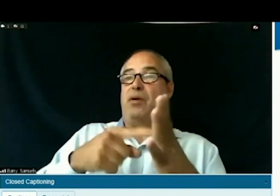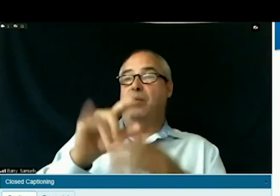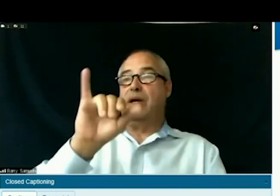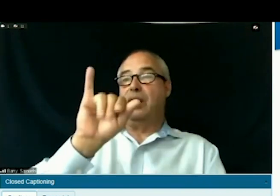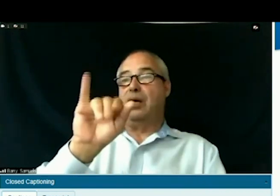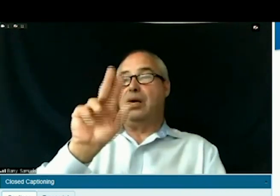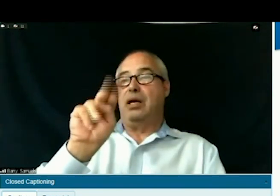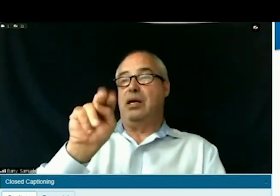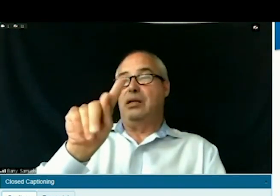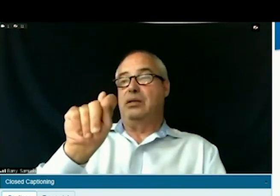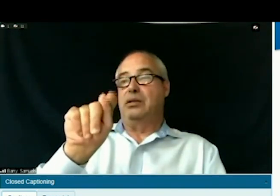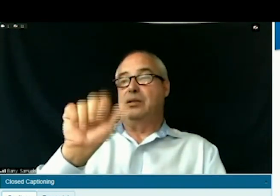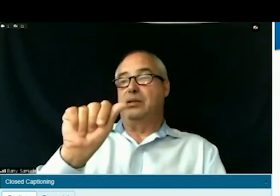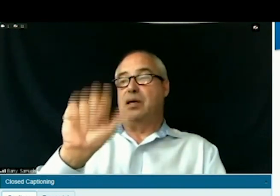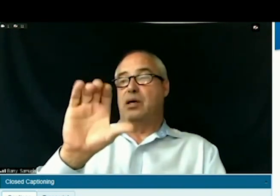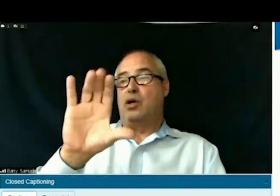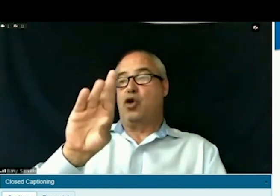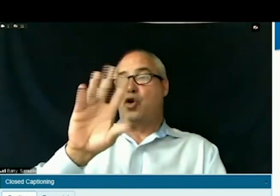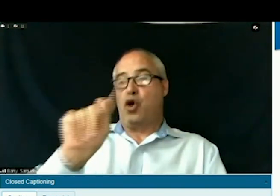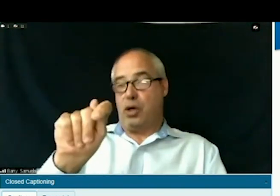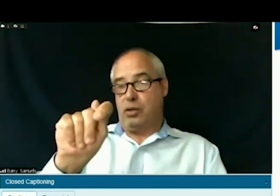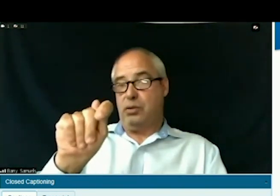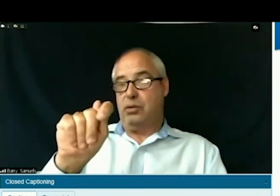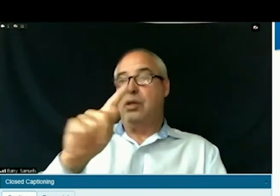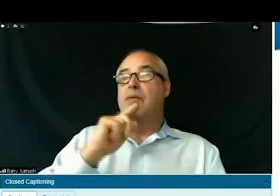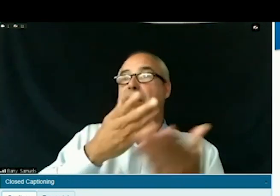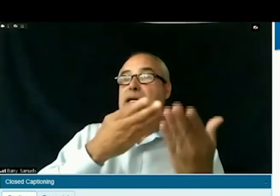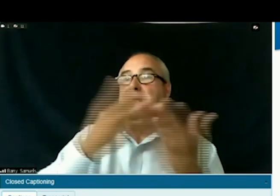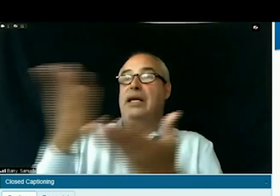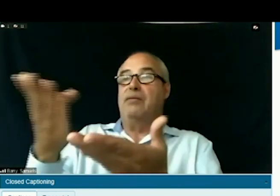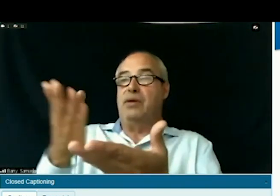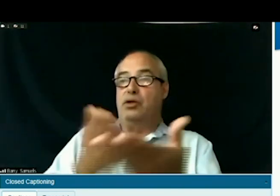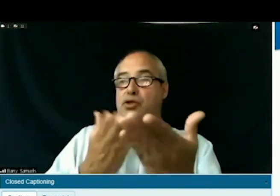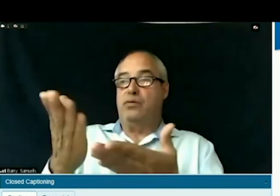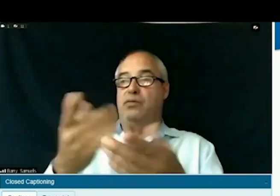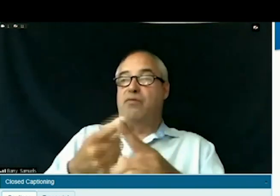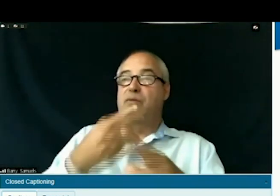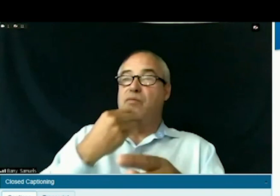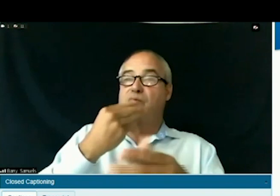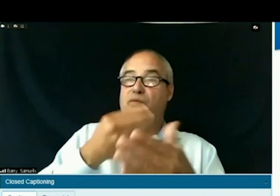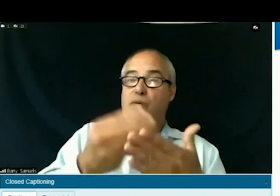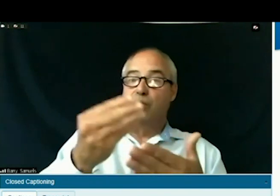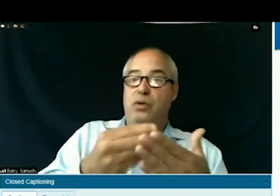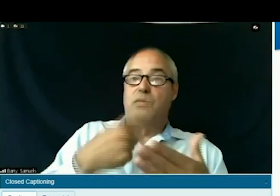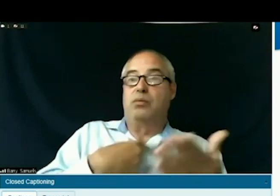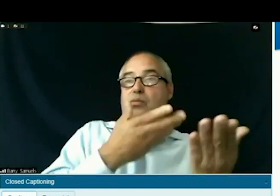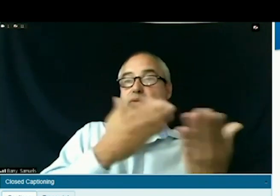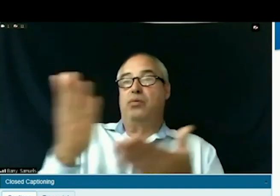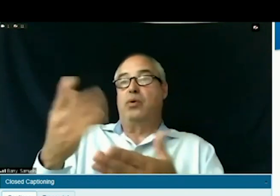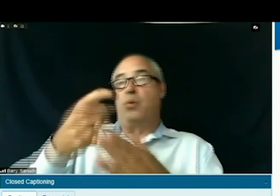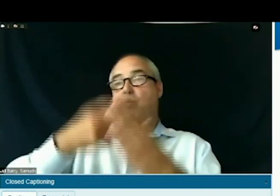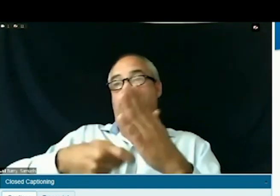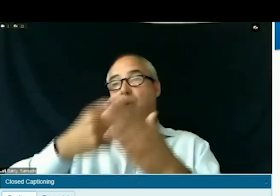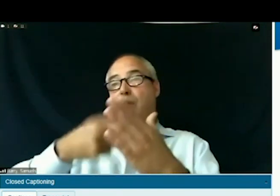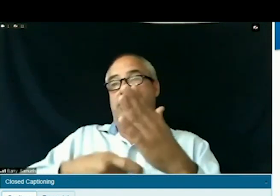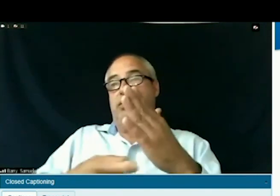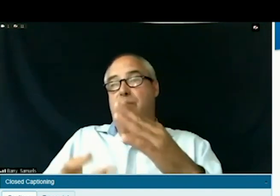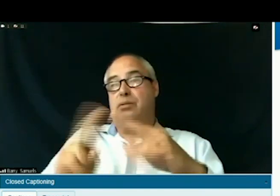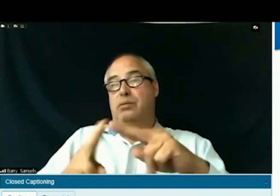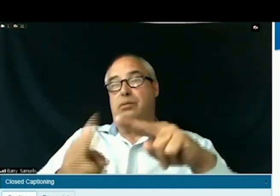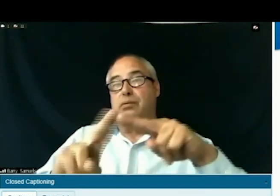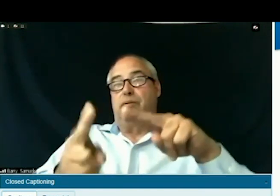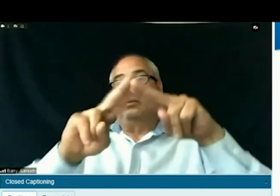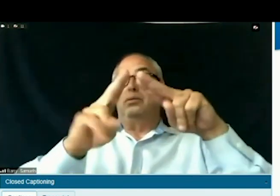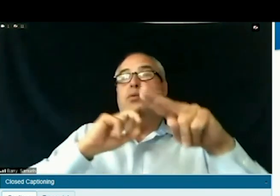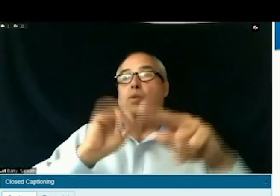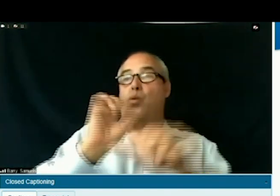looked at Instacart and some of these other delivery services, the prices were going up due to worker shortages, due to supply and demand.